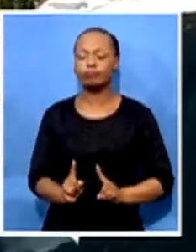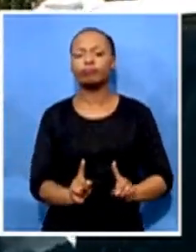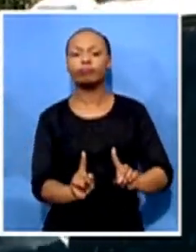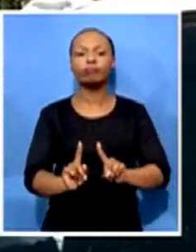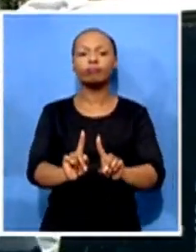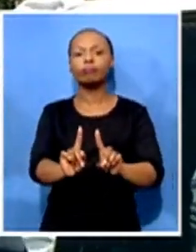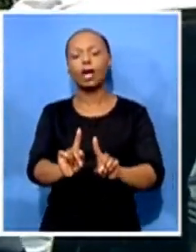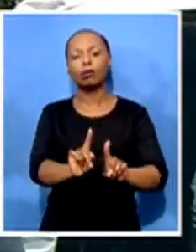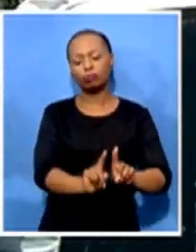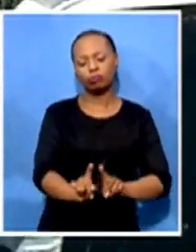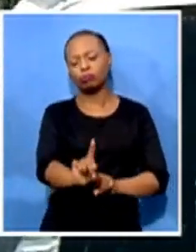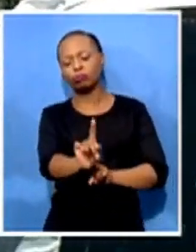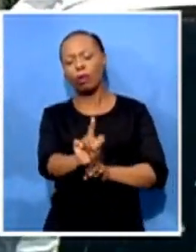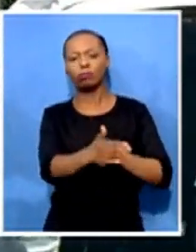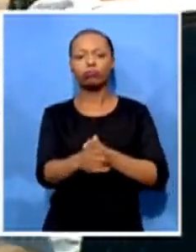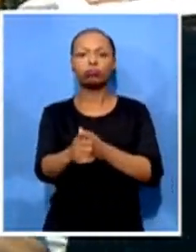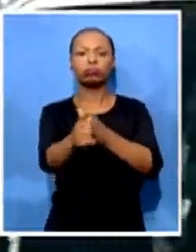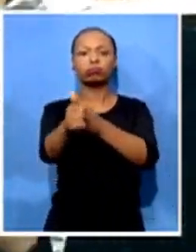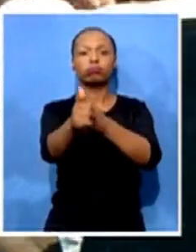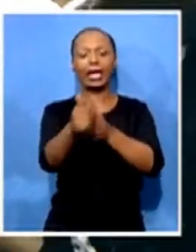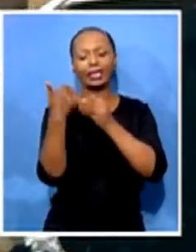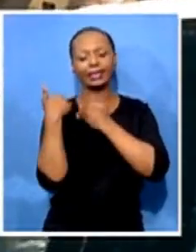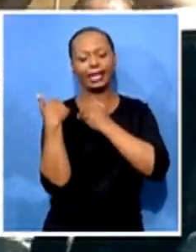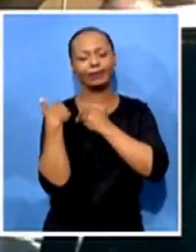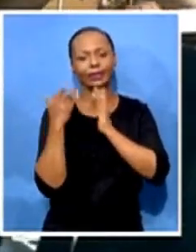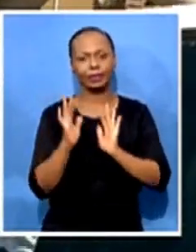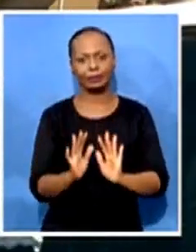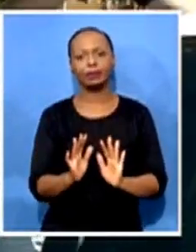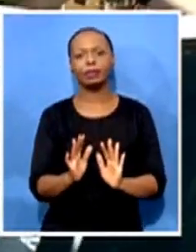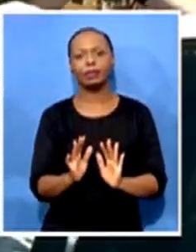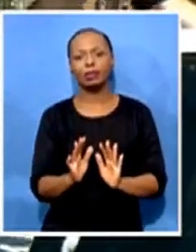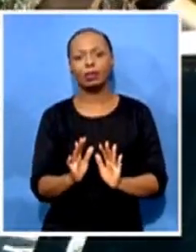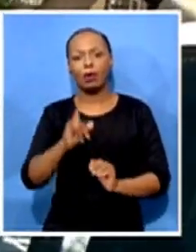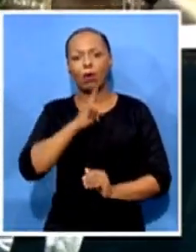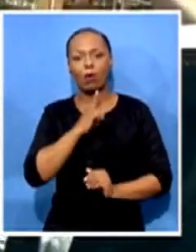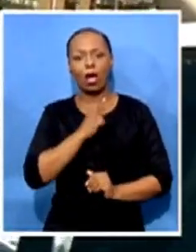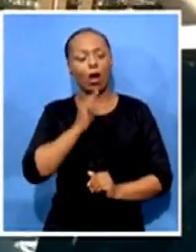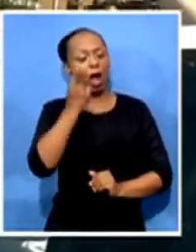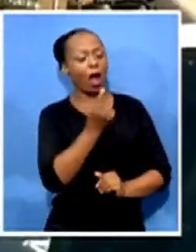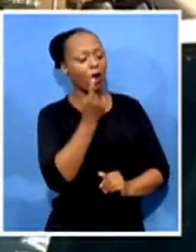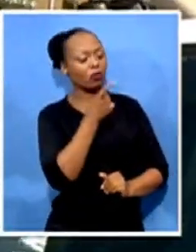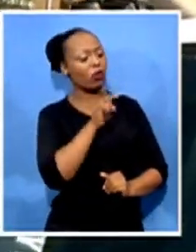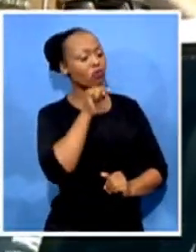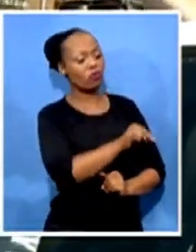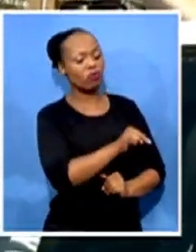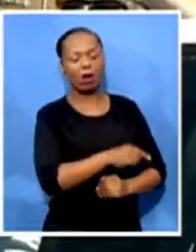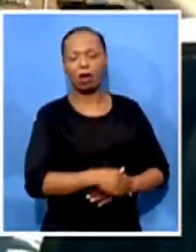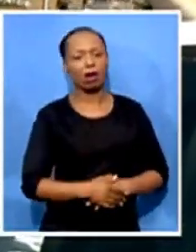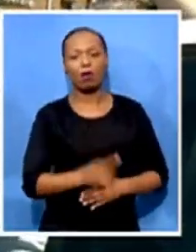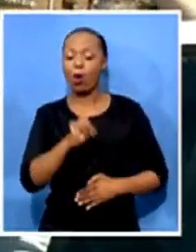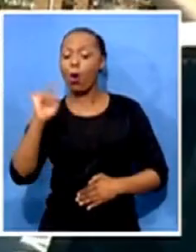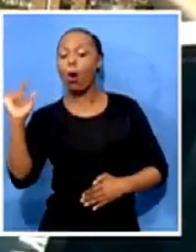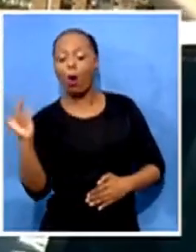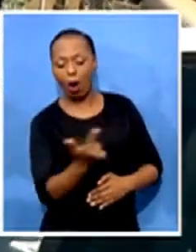safety, because we are not only here for you, we are here to protect everybody and make sure nothing untoward happens in Brackenfell